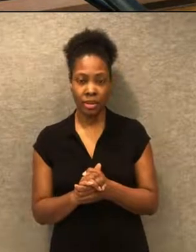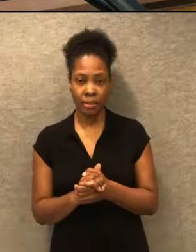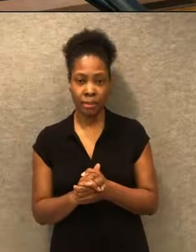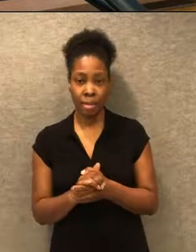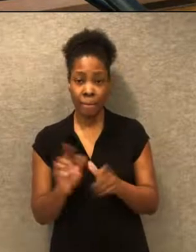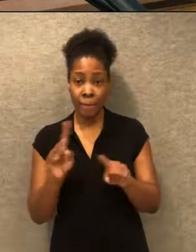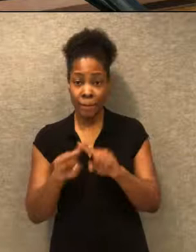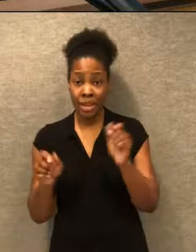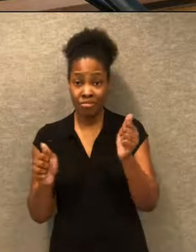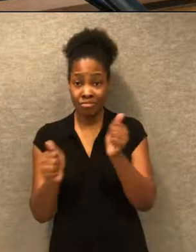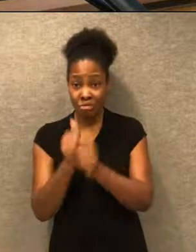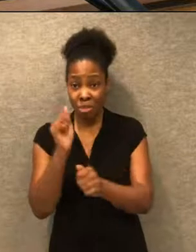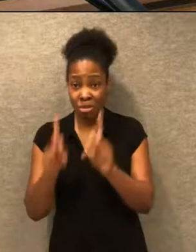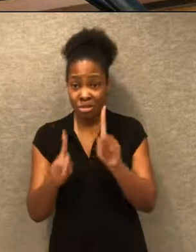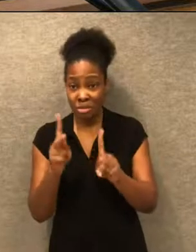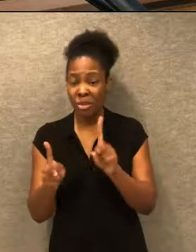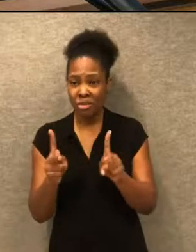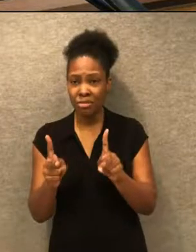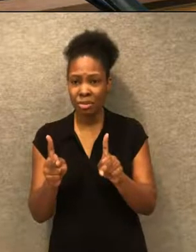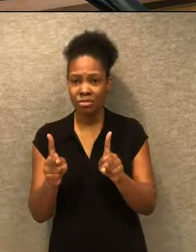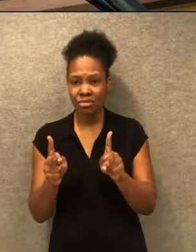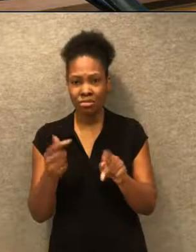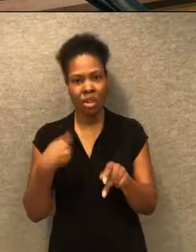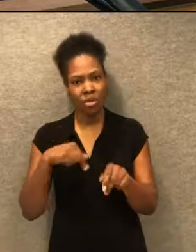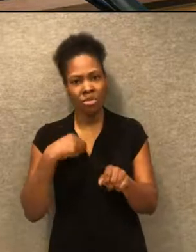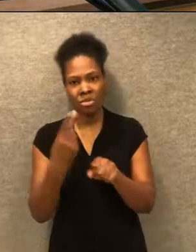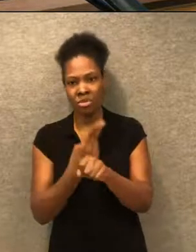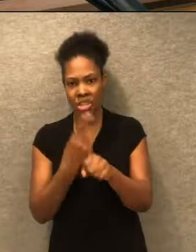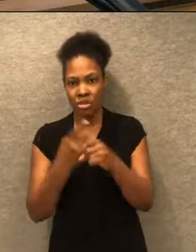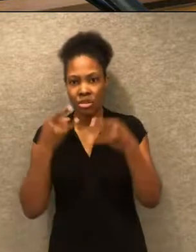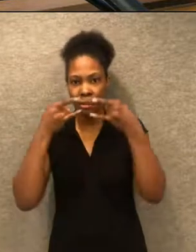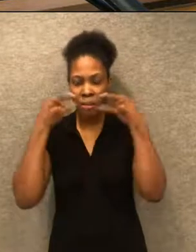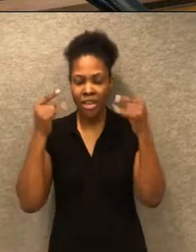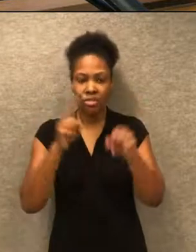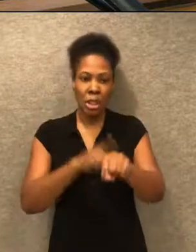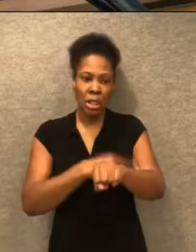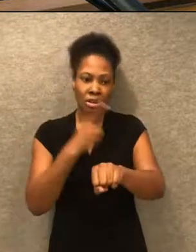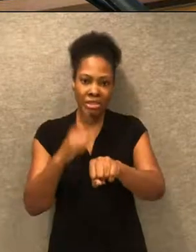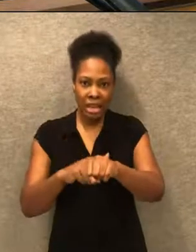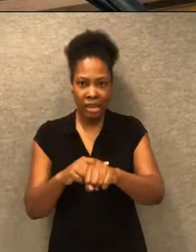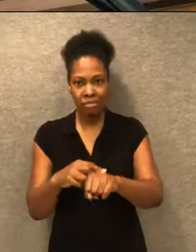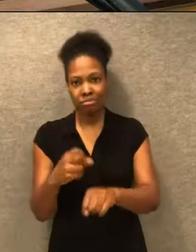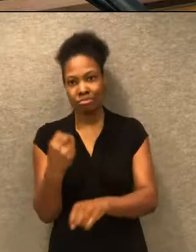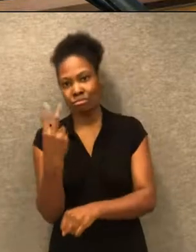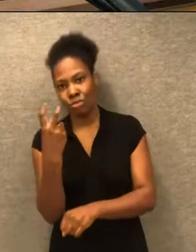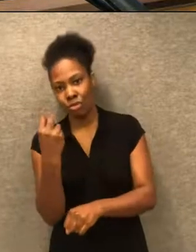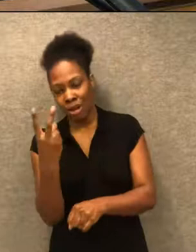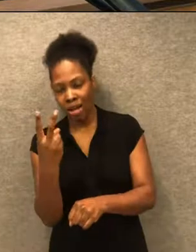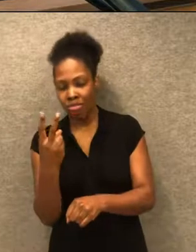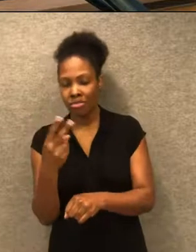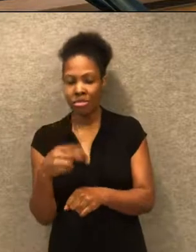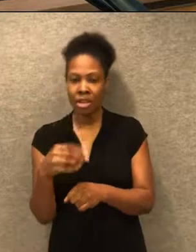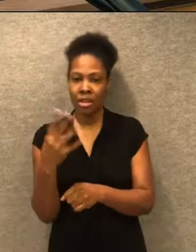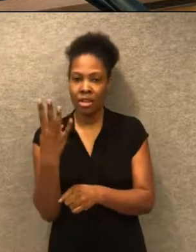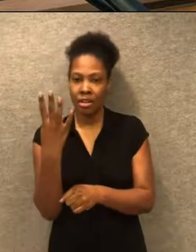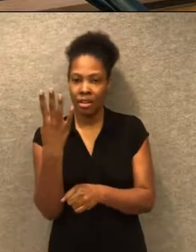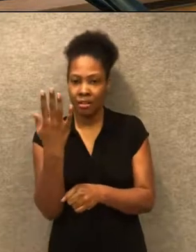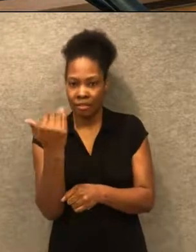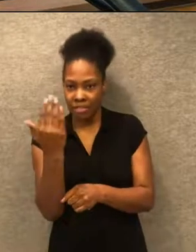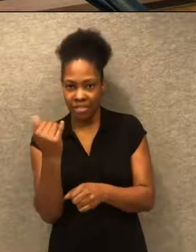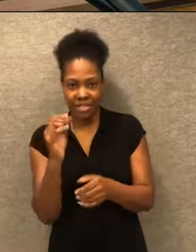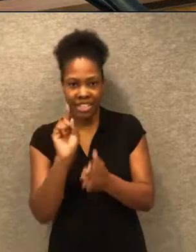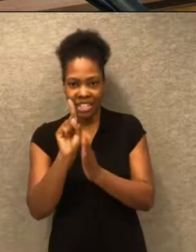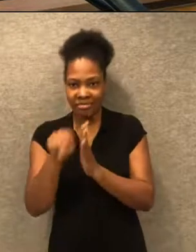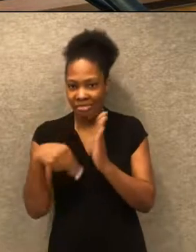in healthcare, are used to wearing masks for 12, 15 hours, and it's fine. It does not cause any long-term